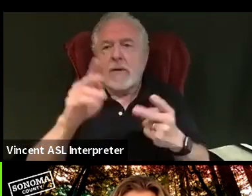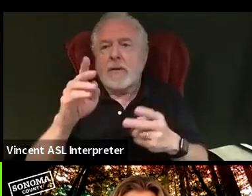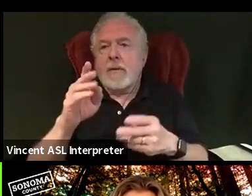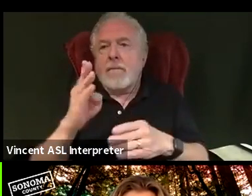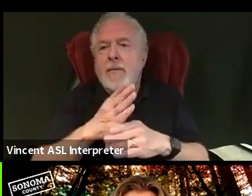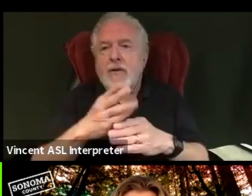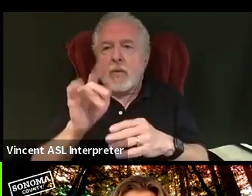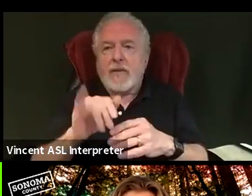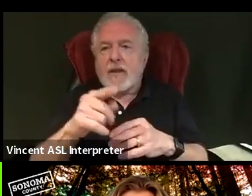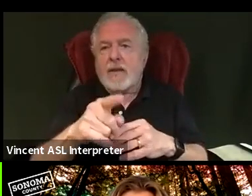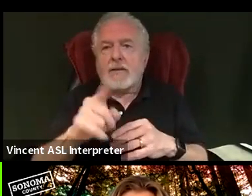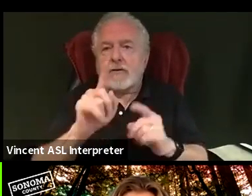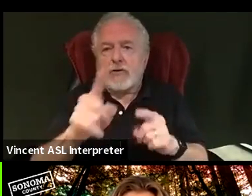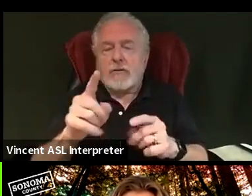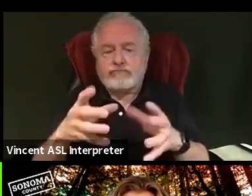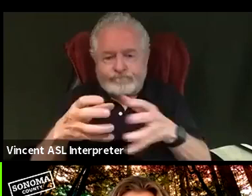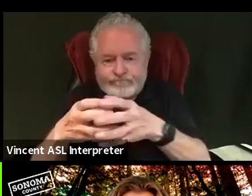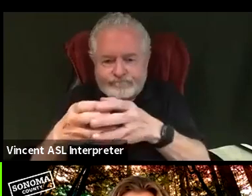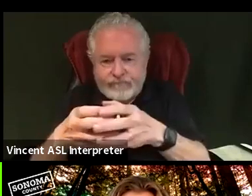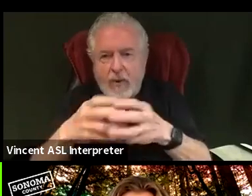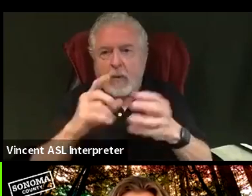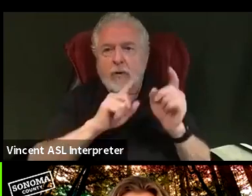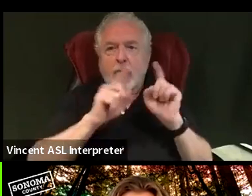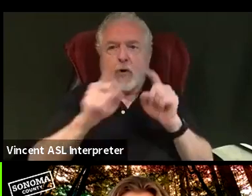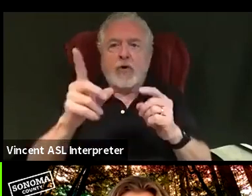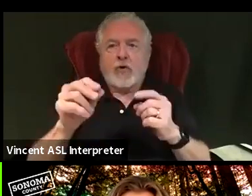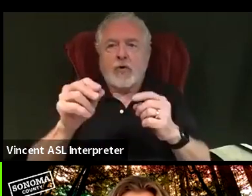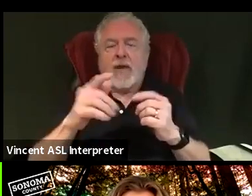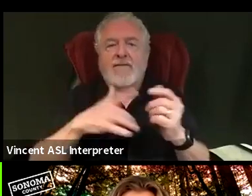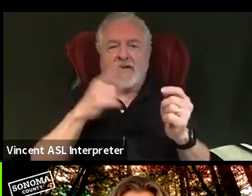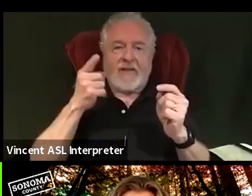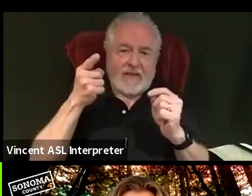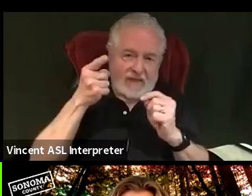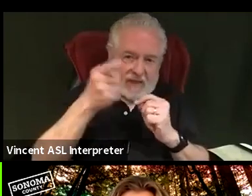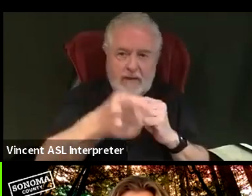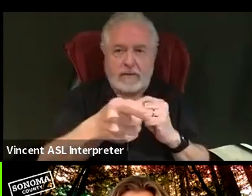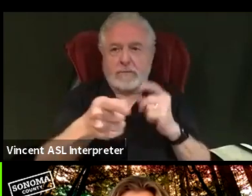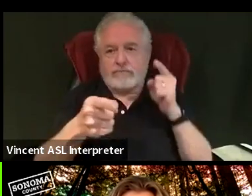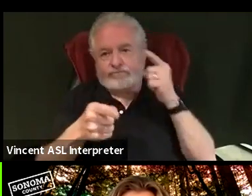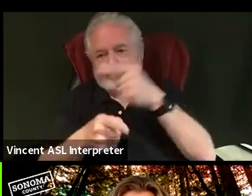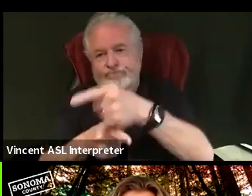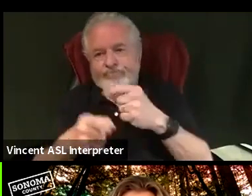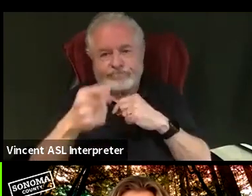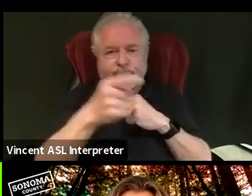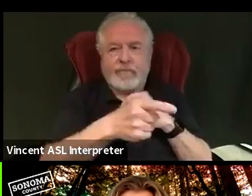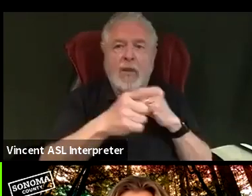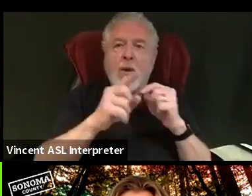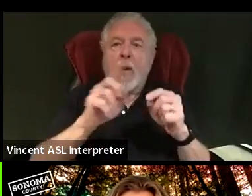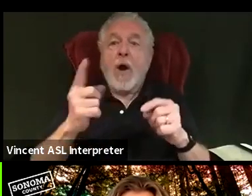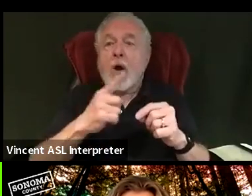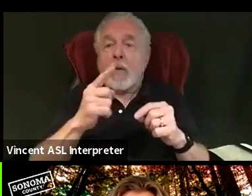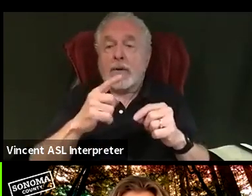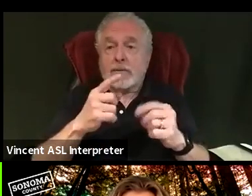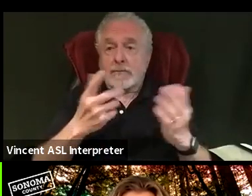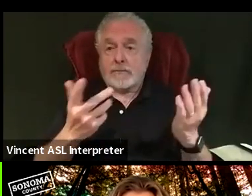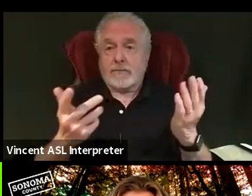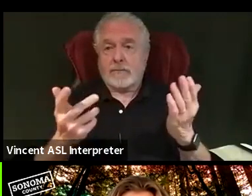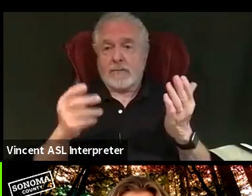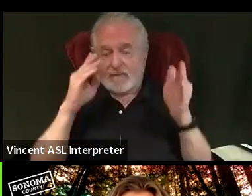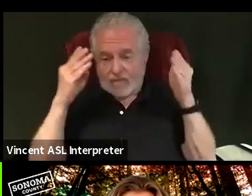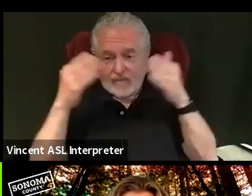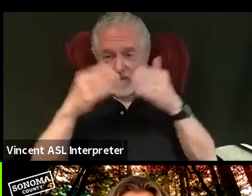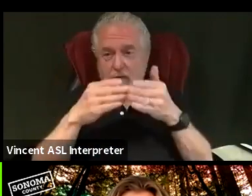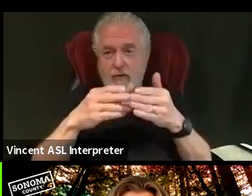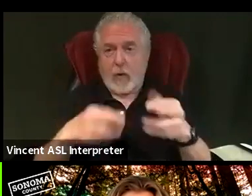businesses where they tend to congregate, and we're going to go do events there. Of course, we're always going to focus